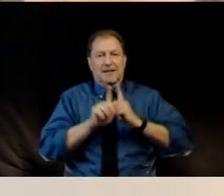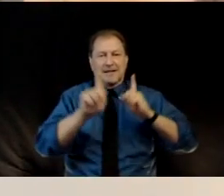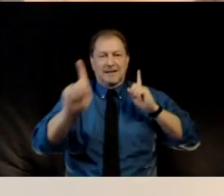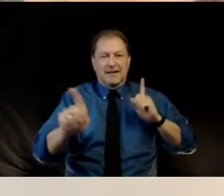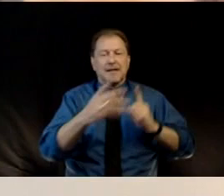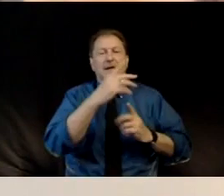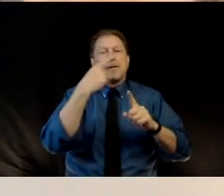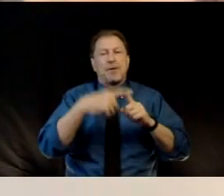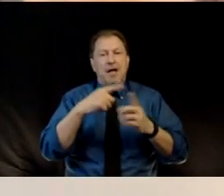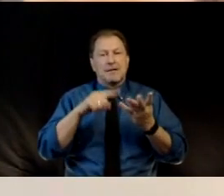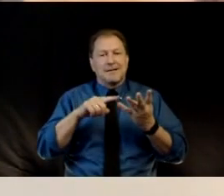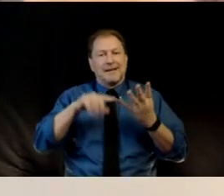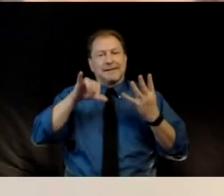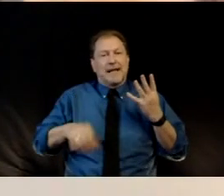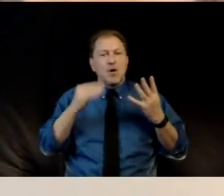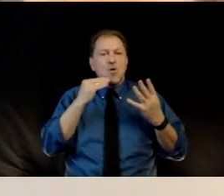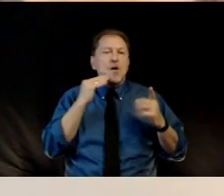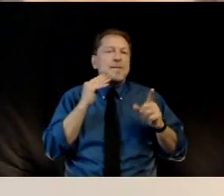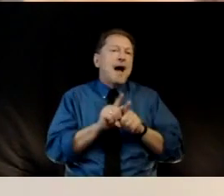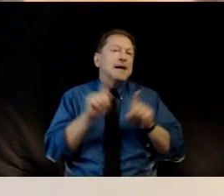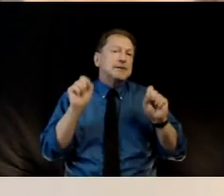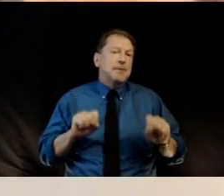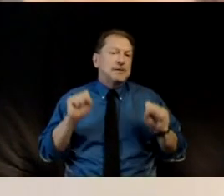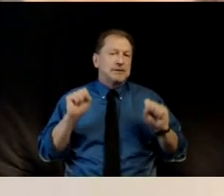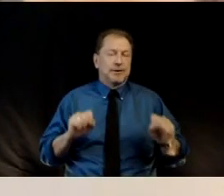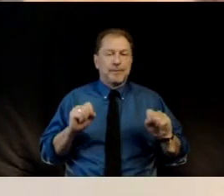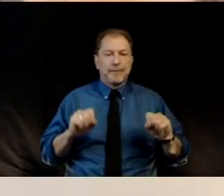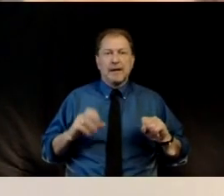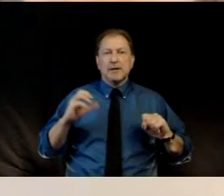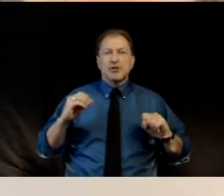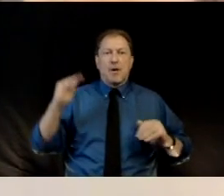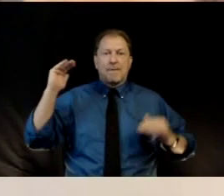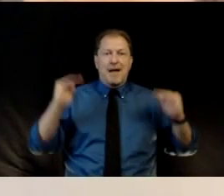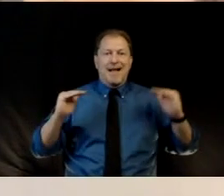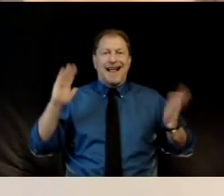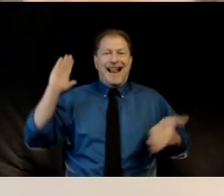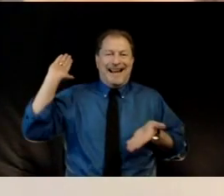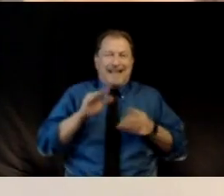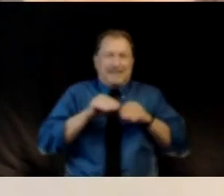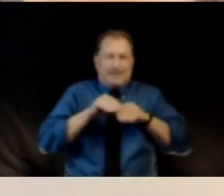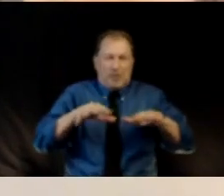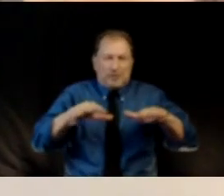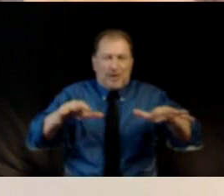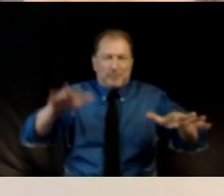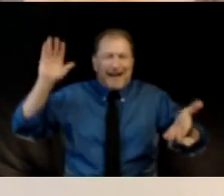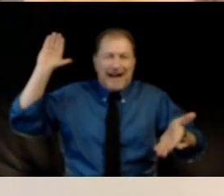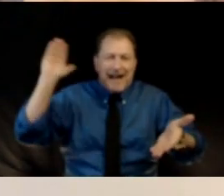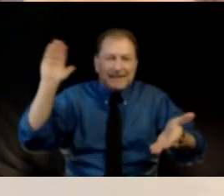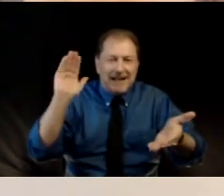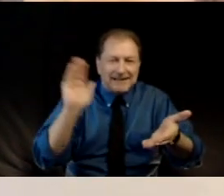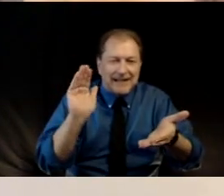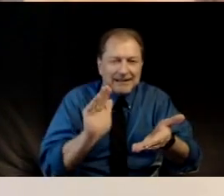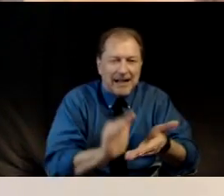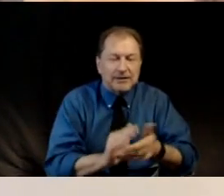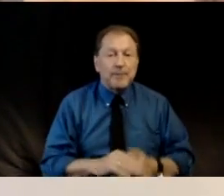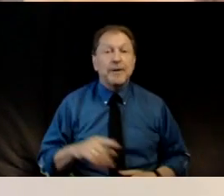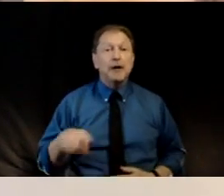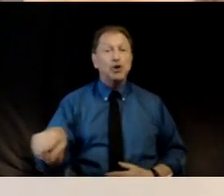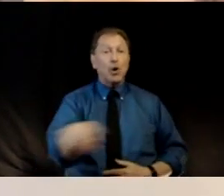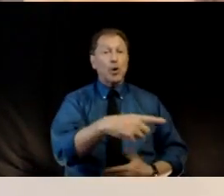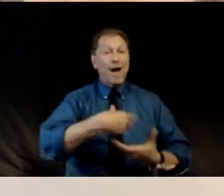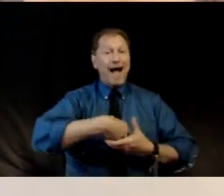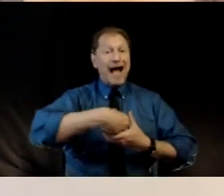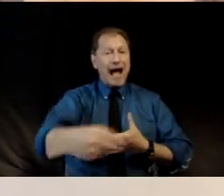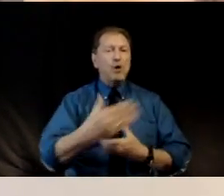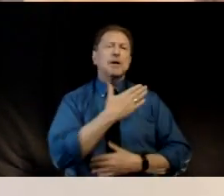to maintain that tenuous transmission balance that we have. So please, never leave the house without your face